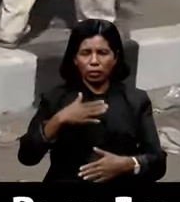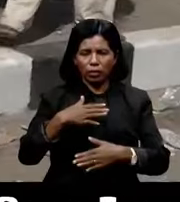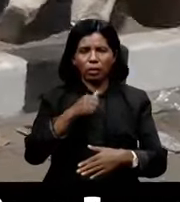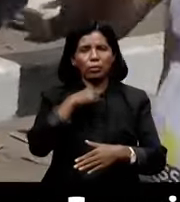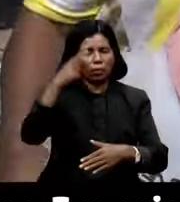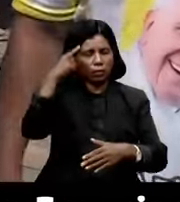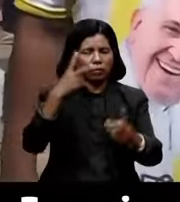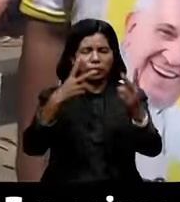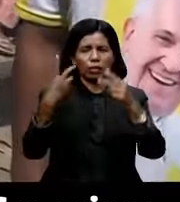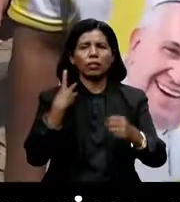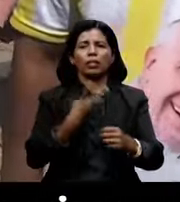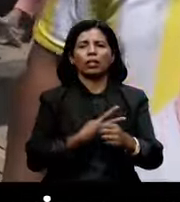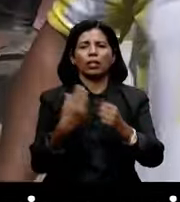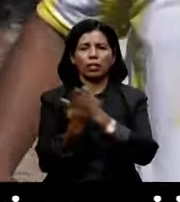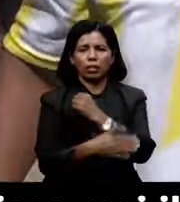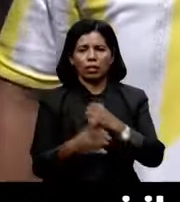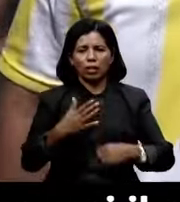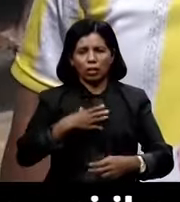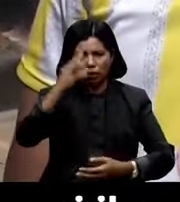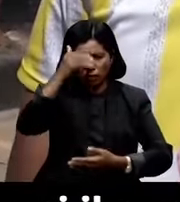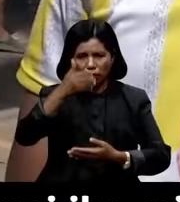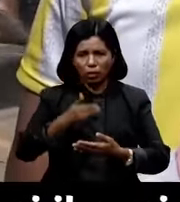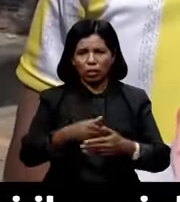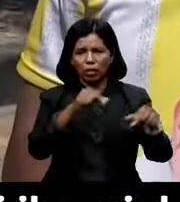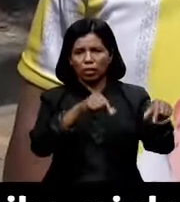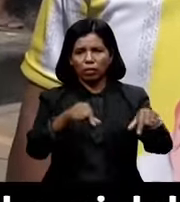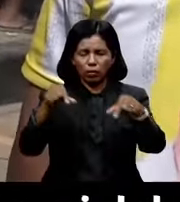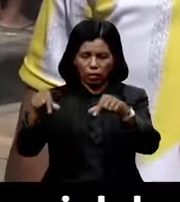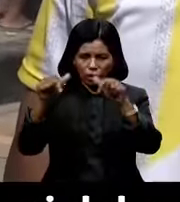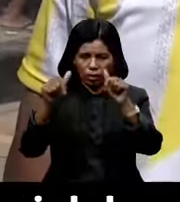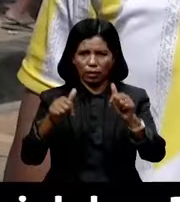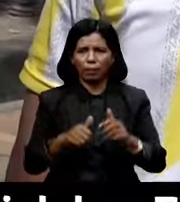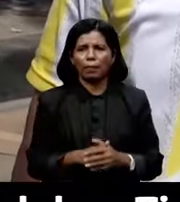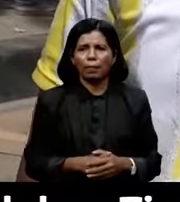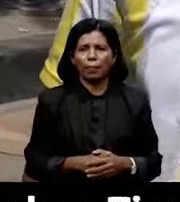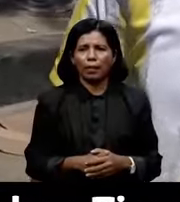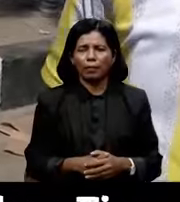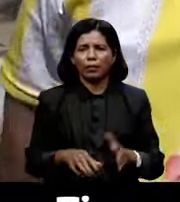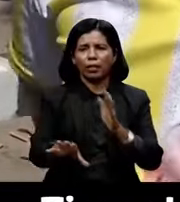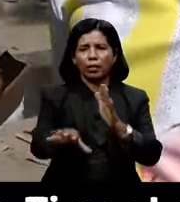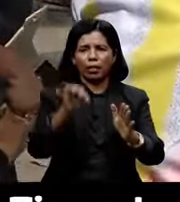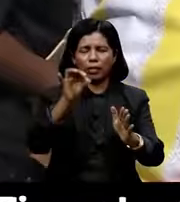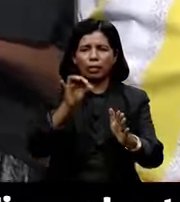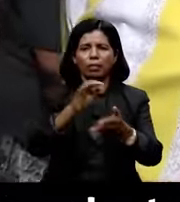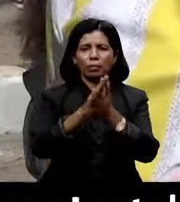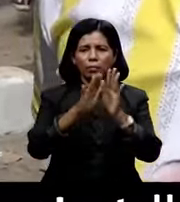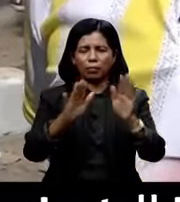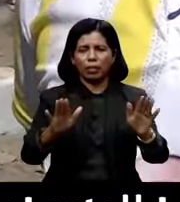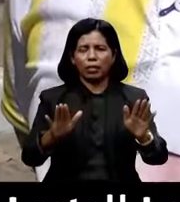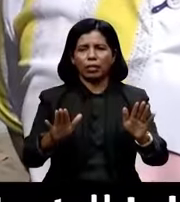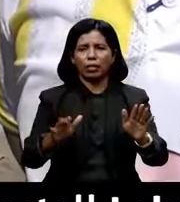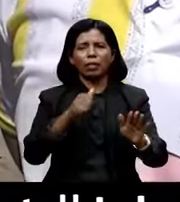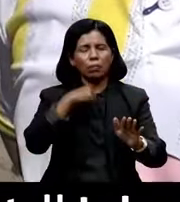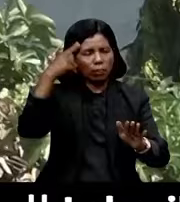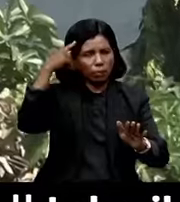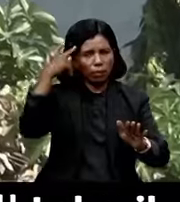papa me visite tinarai, ia aunewan deficiente dene, be consegue reta no be bença o seu am papa